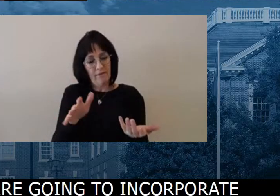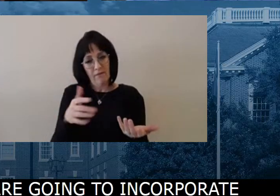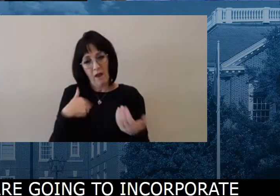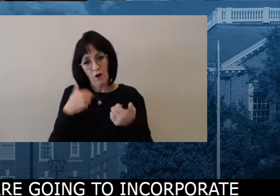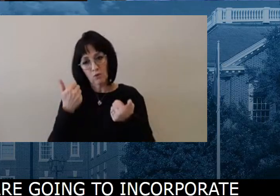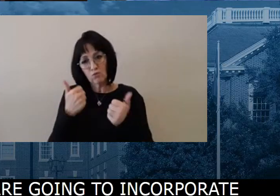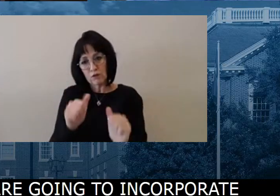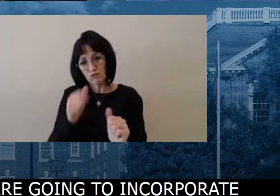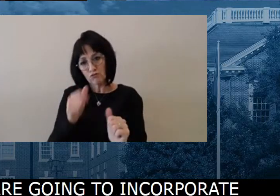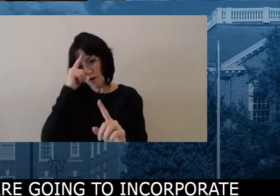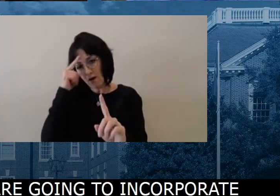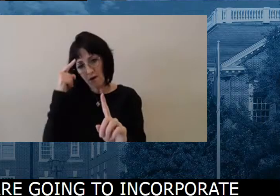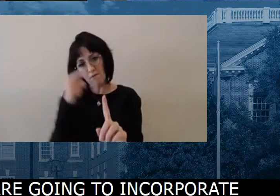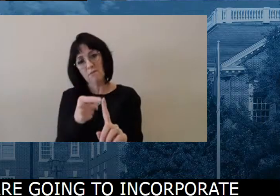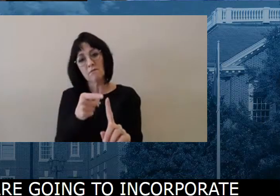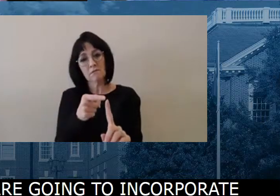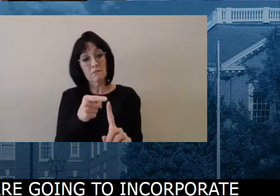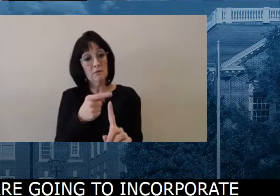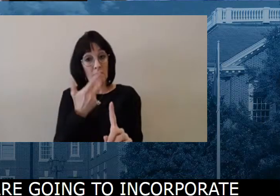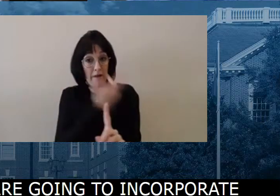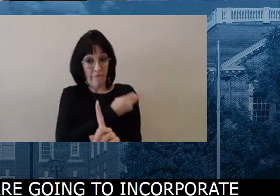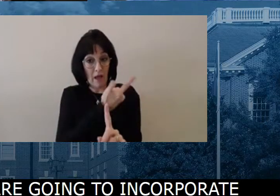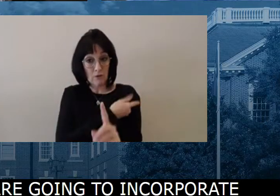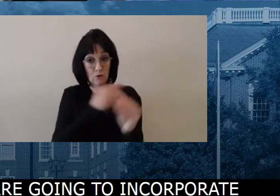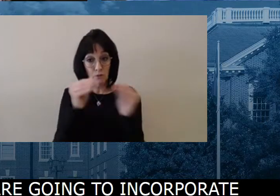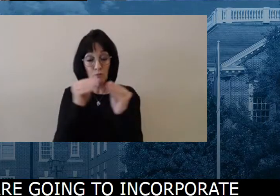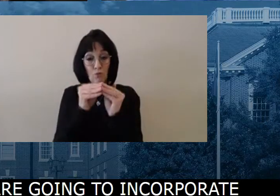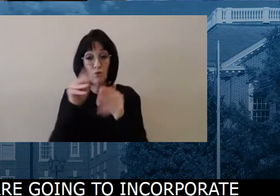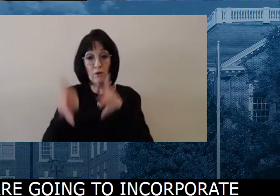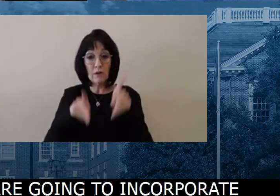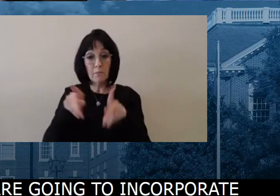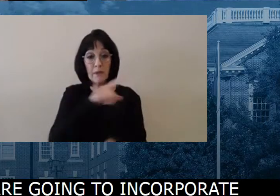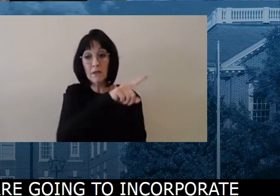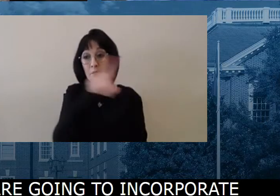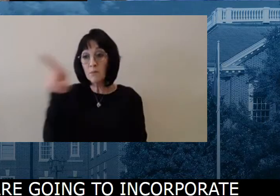that's having a positive impact. We expect that it will. The question